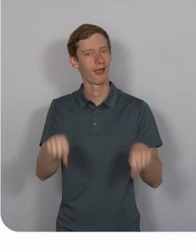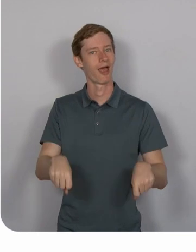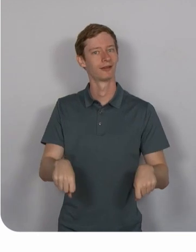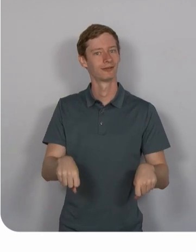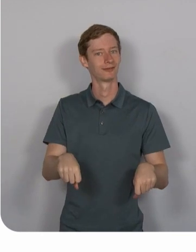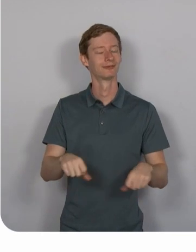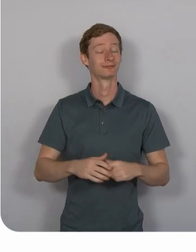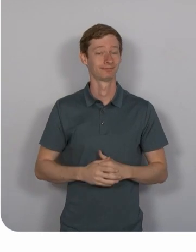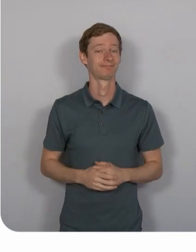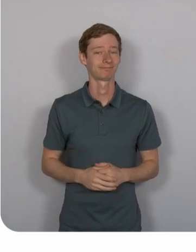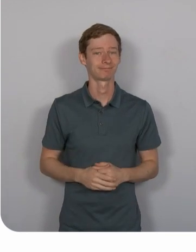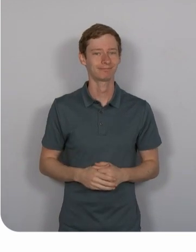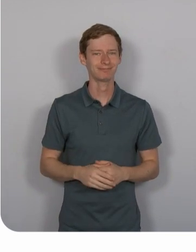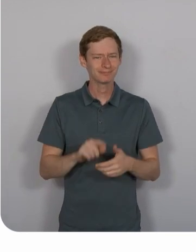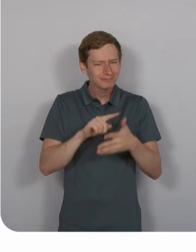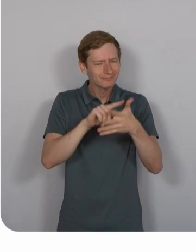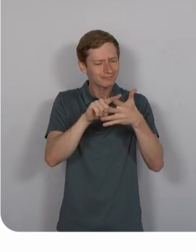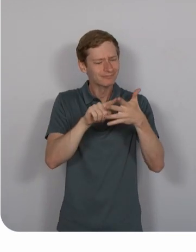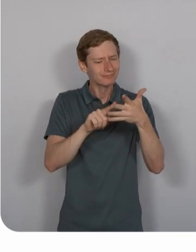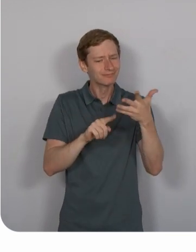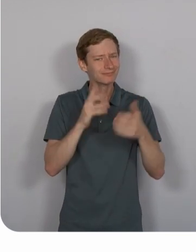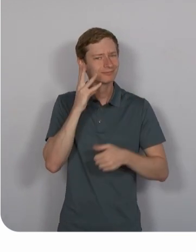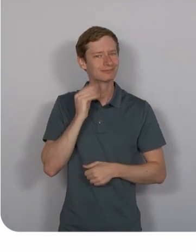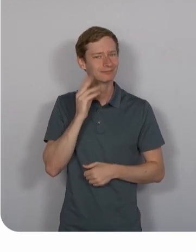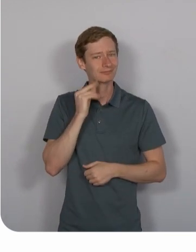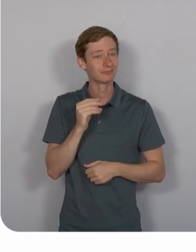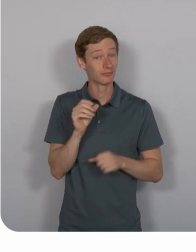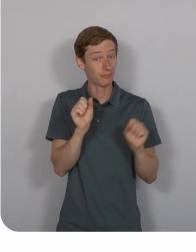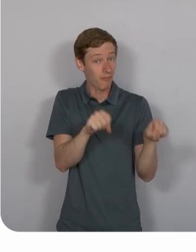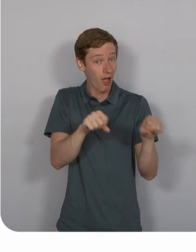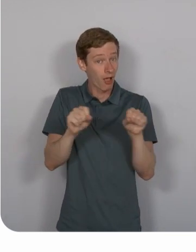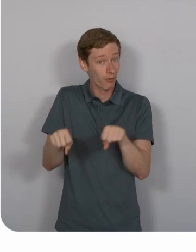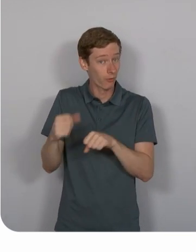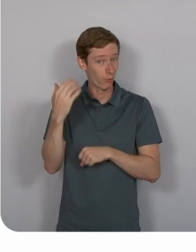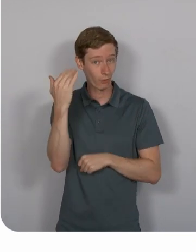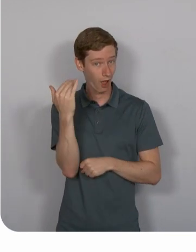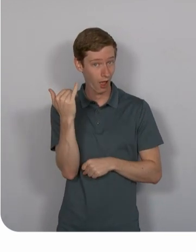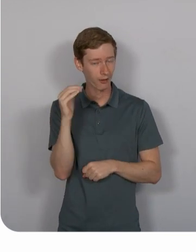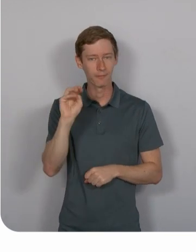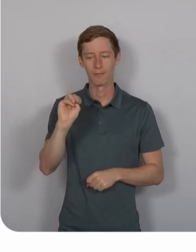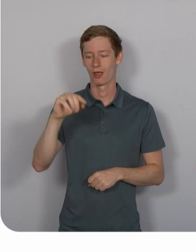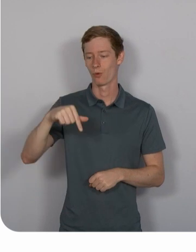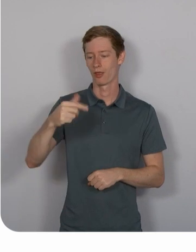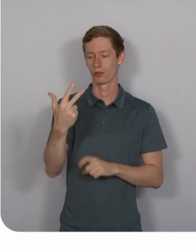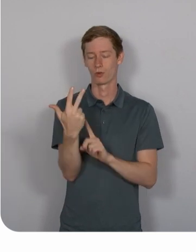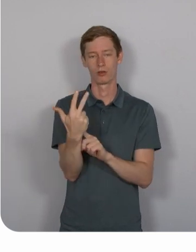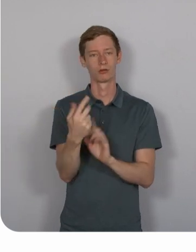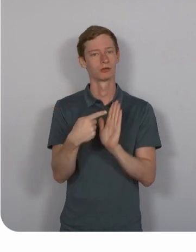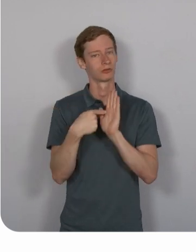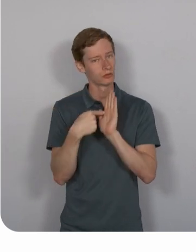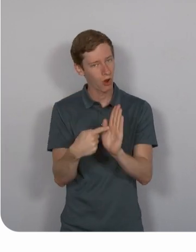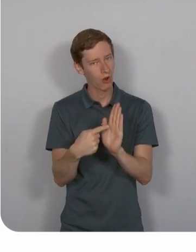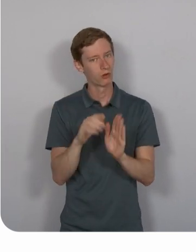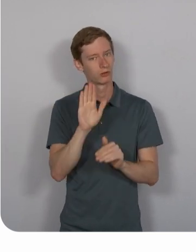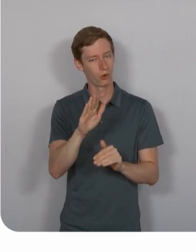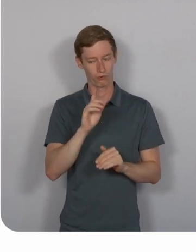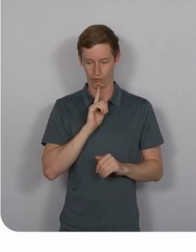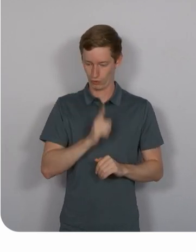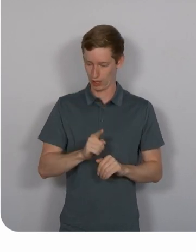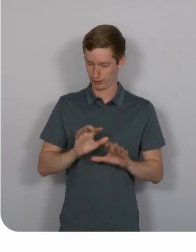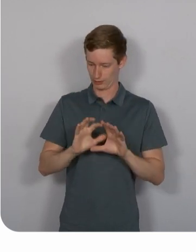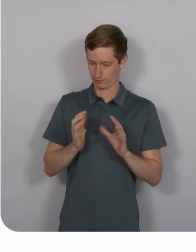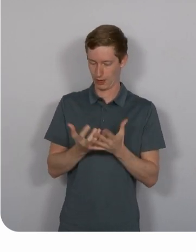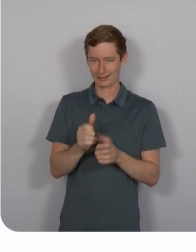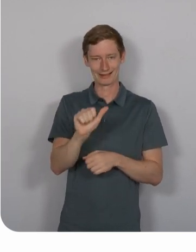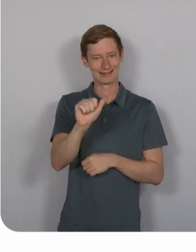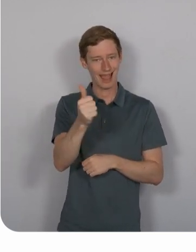Now, these experiences are possible because Quest 3 shows your physical space with 10 times